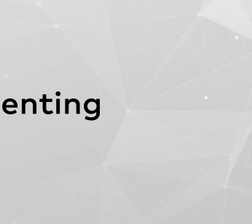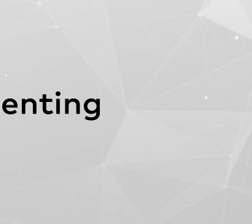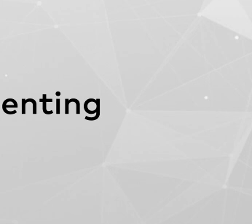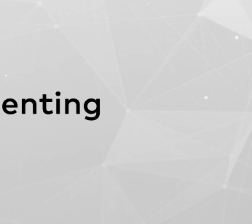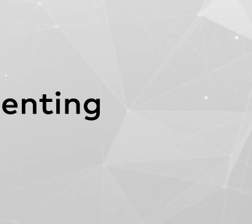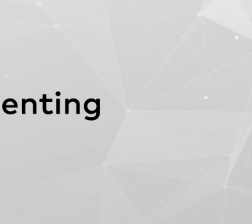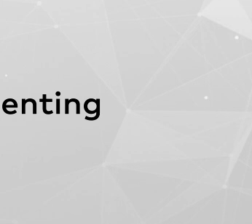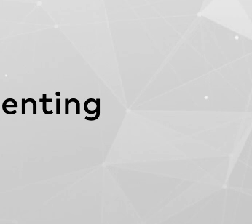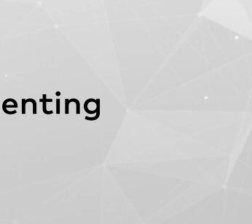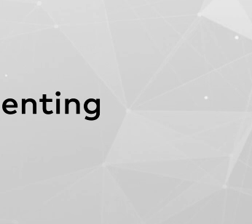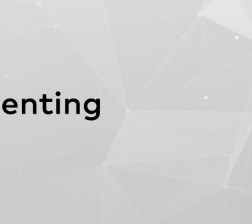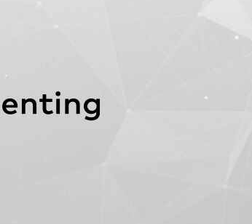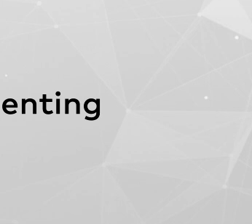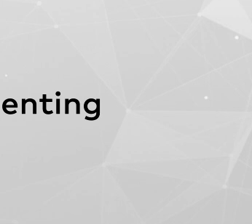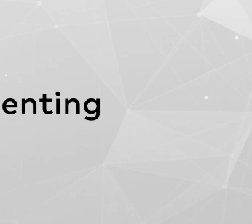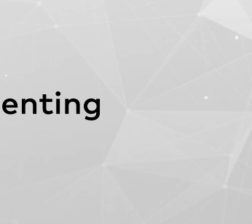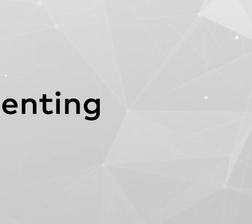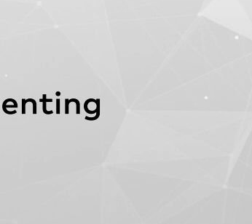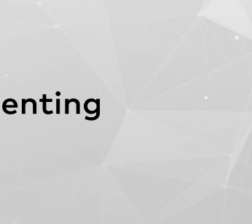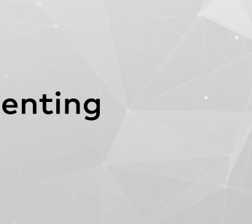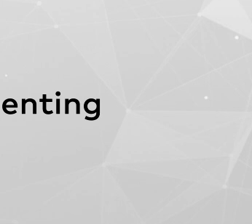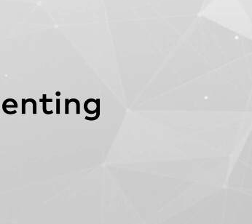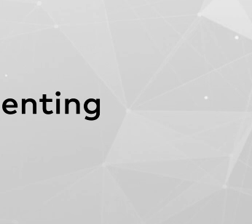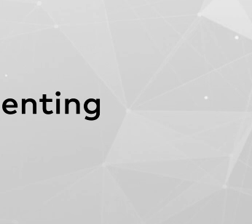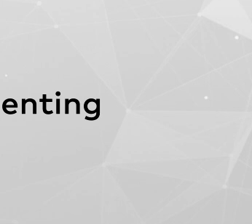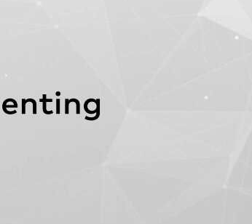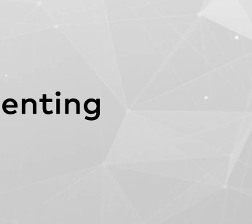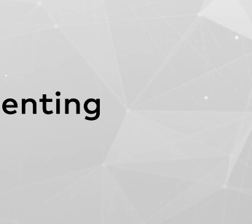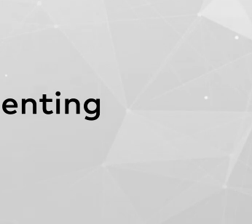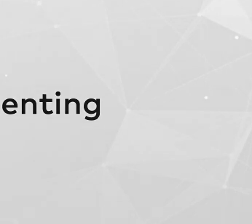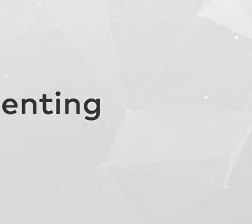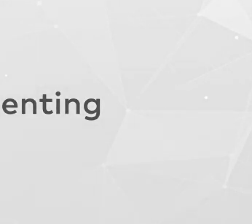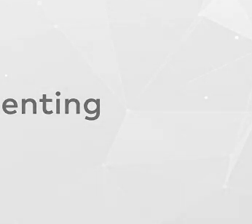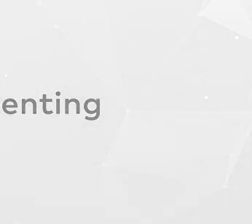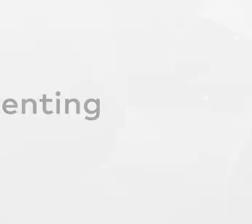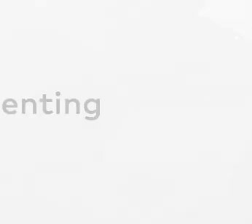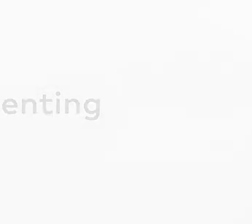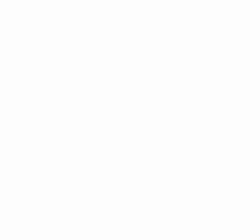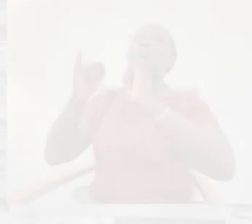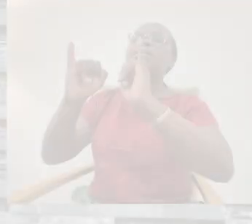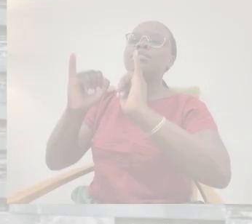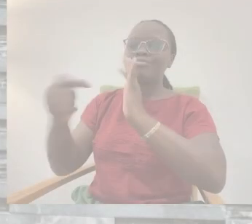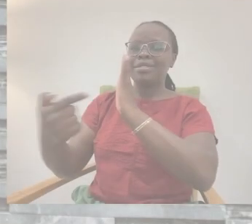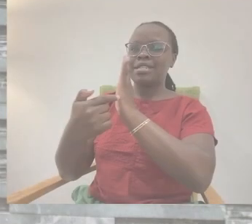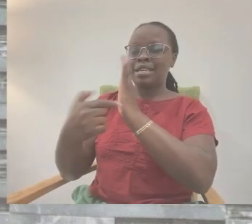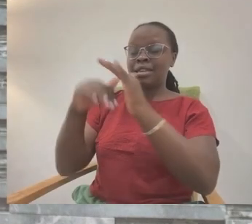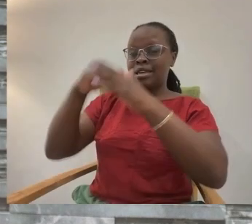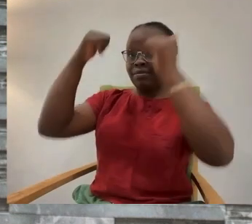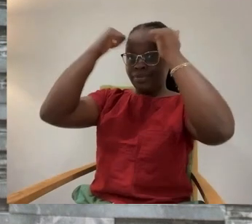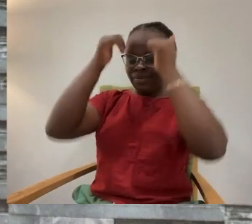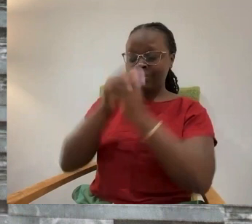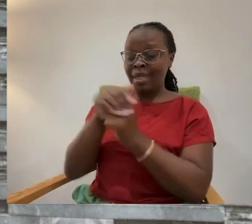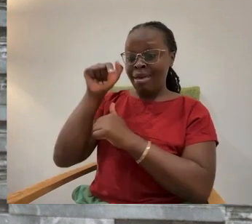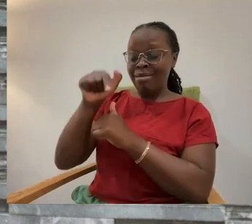gaps remain? And what are the success stories from schools in implementing EdTech during a crisis? These are the very